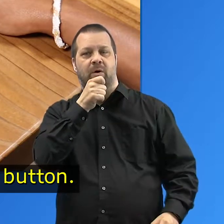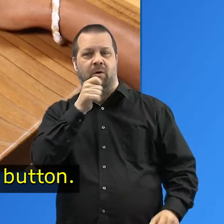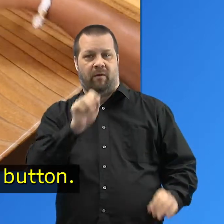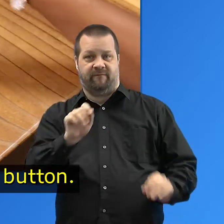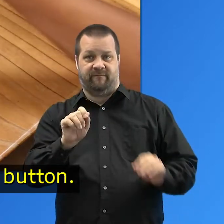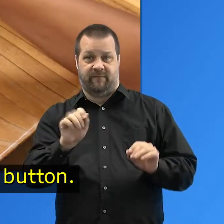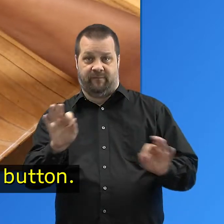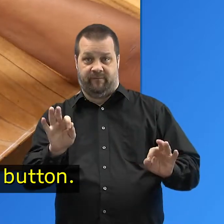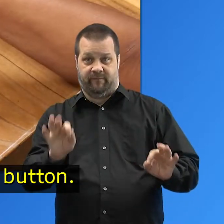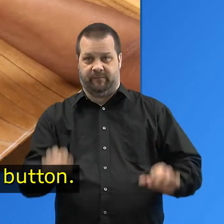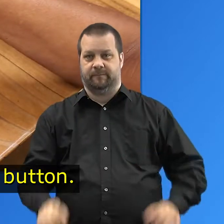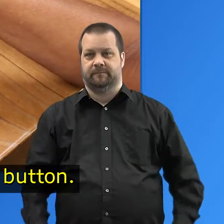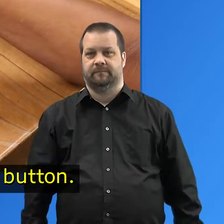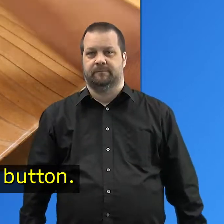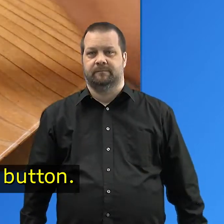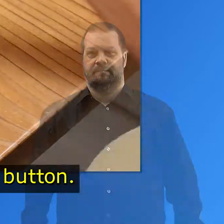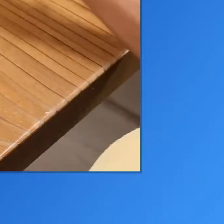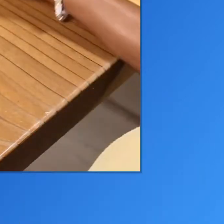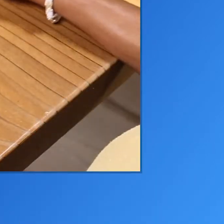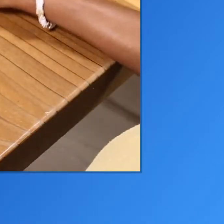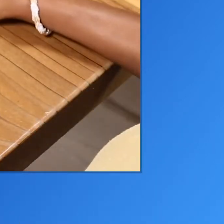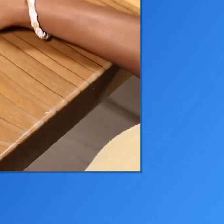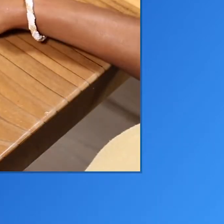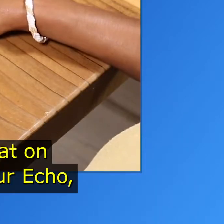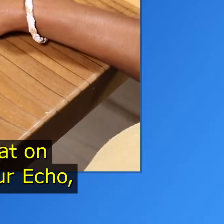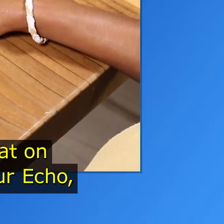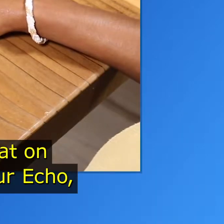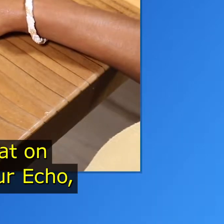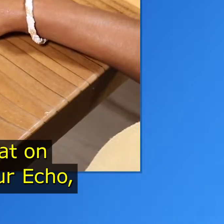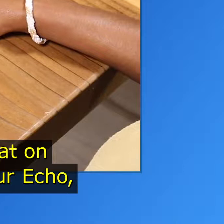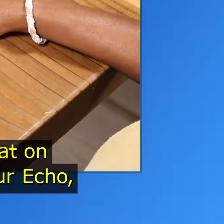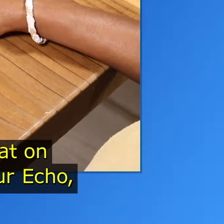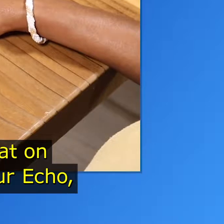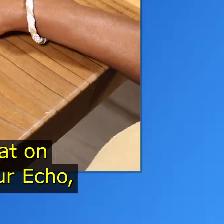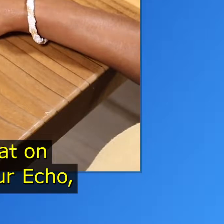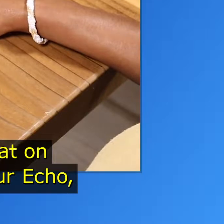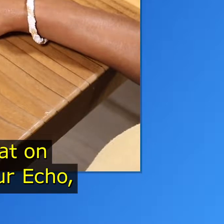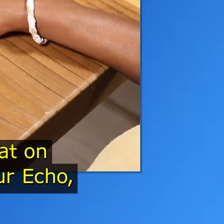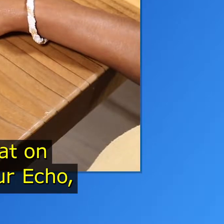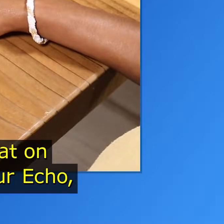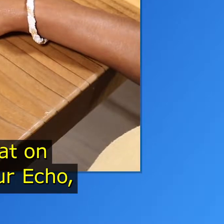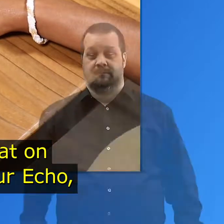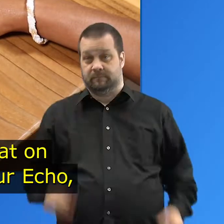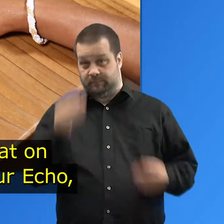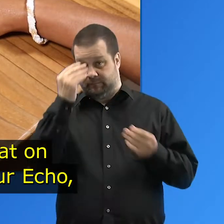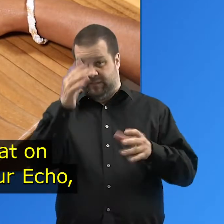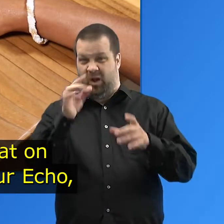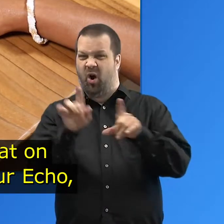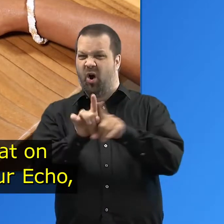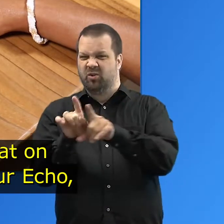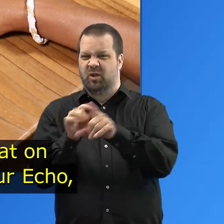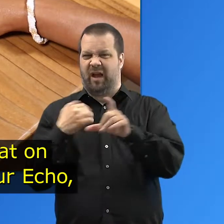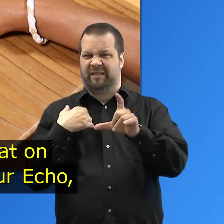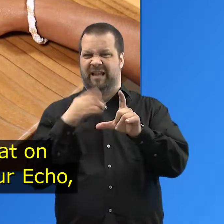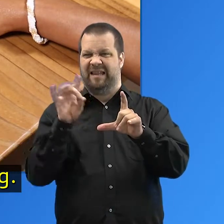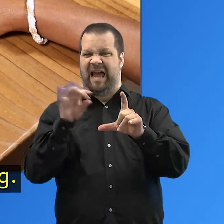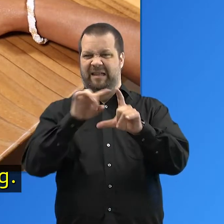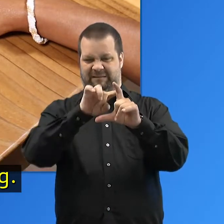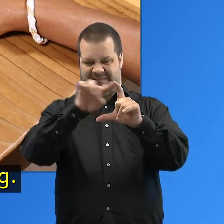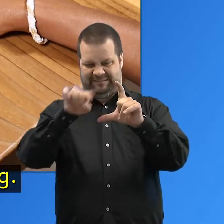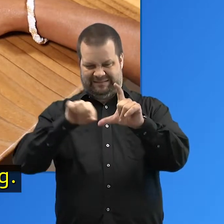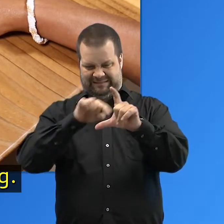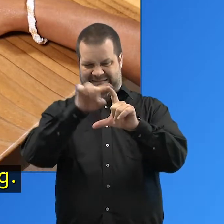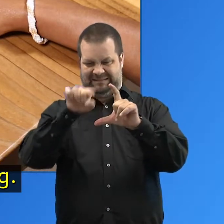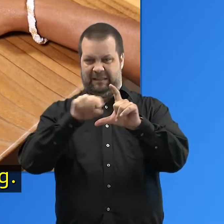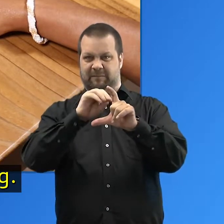the microphone mute button. It should be noted that on the top perimeter of your Echo, there is